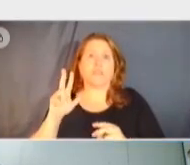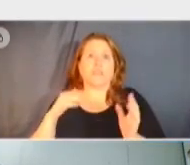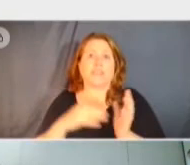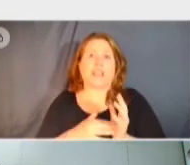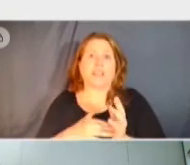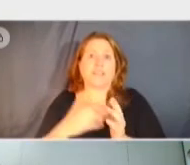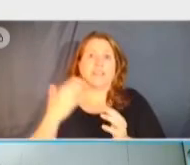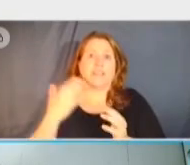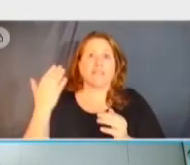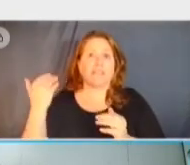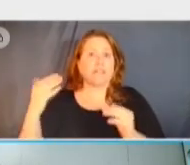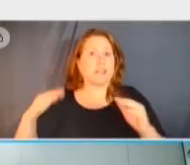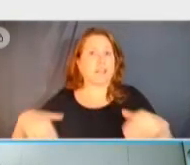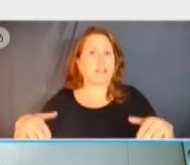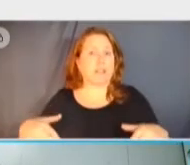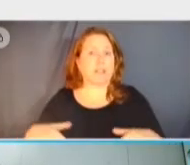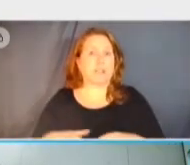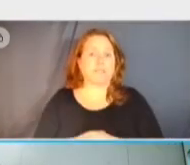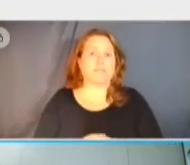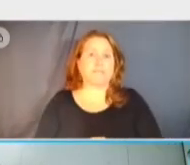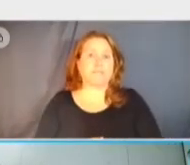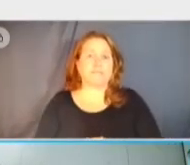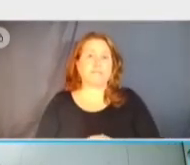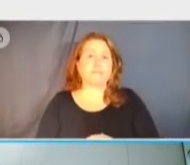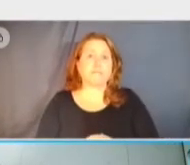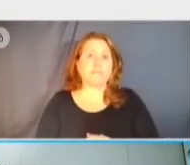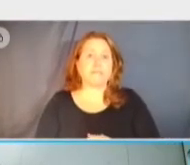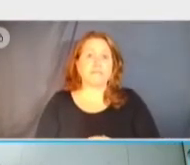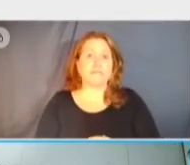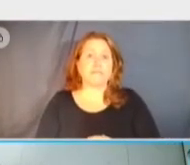3,015. We have posted